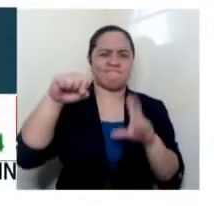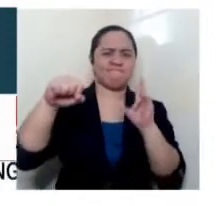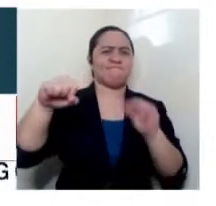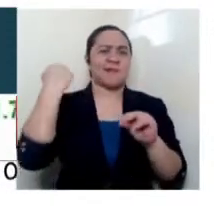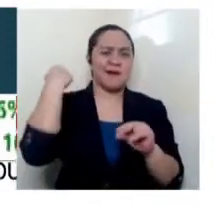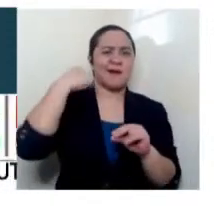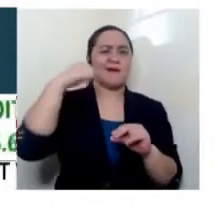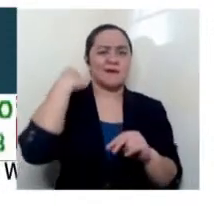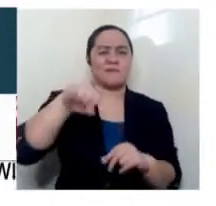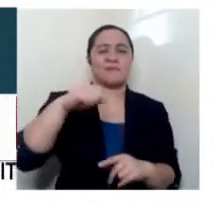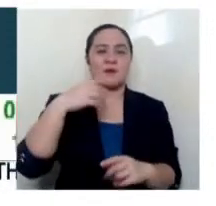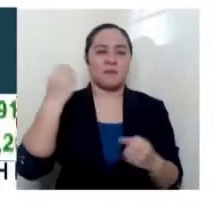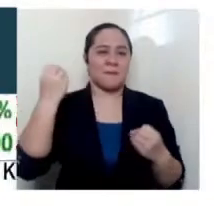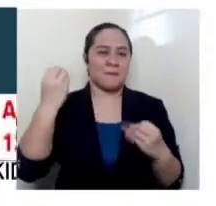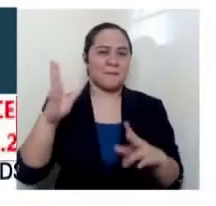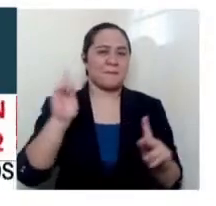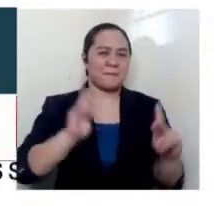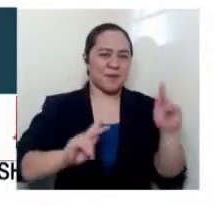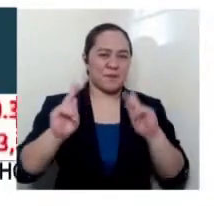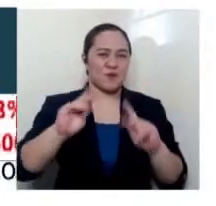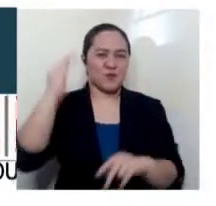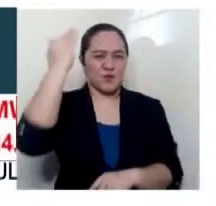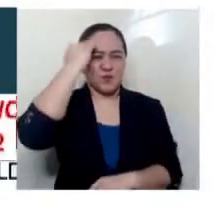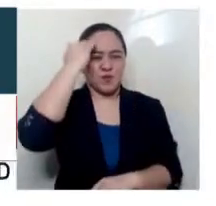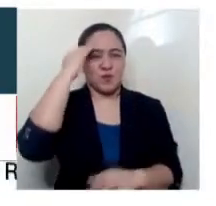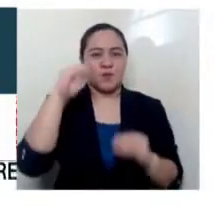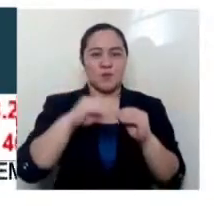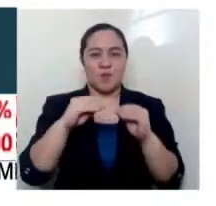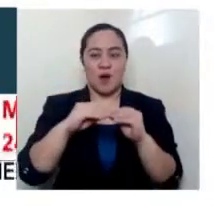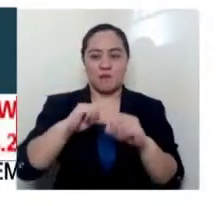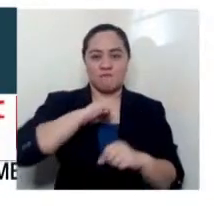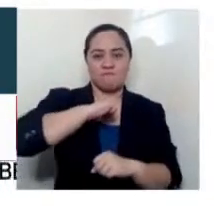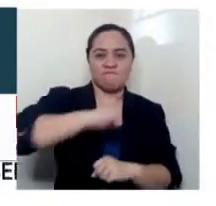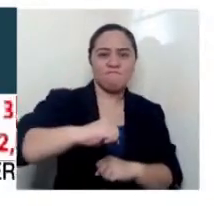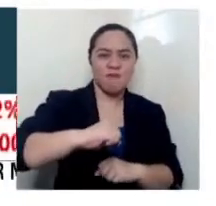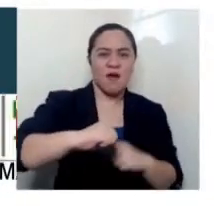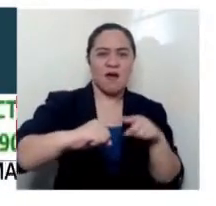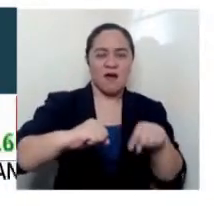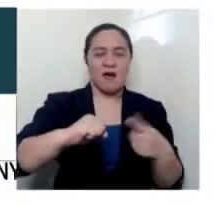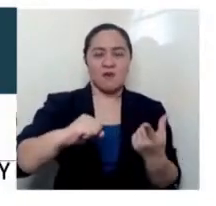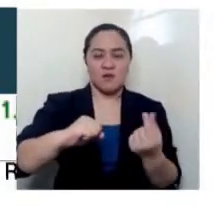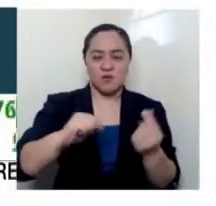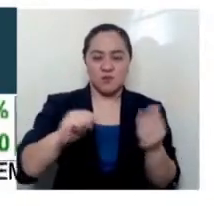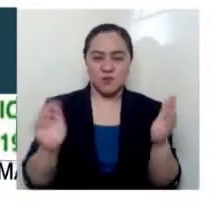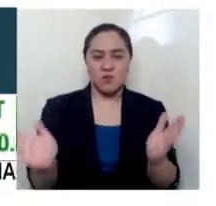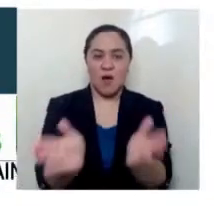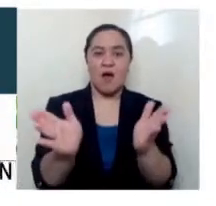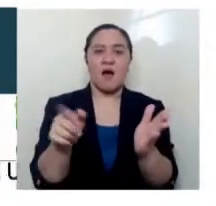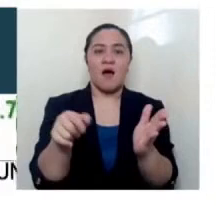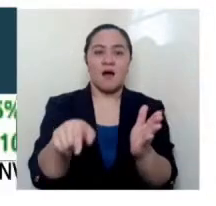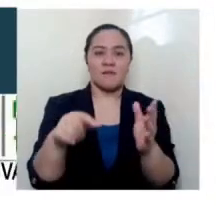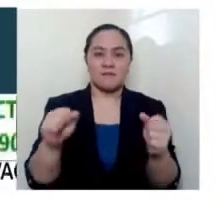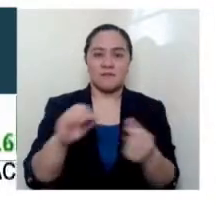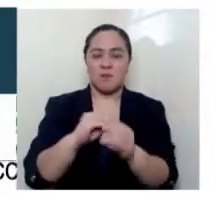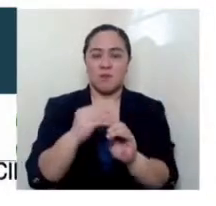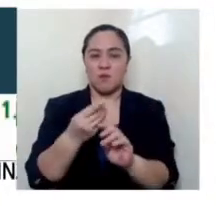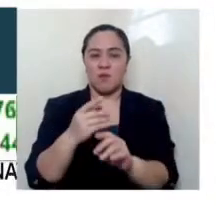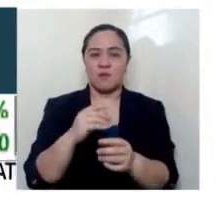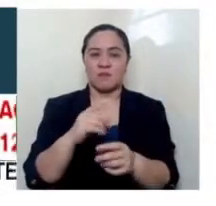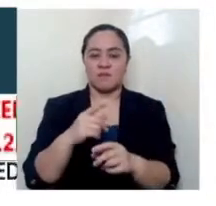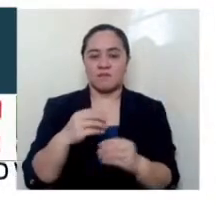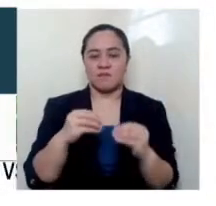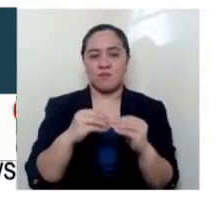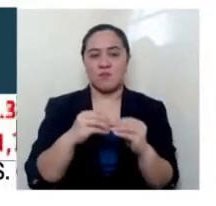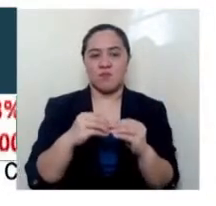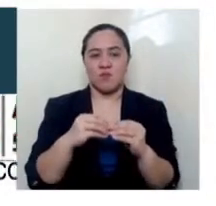no? Sa sometimes pag mas lalo mong mas lalo kang nagiging mahigpit sa kanila, mas lalong